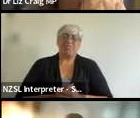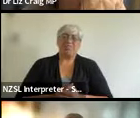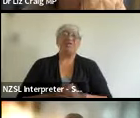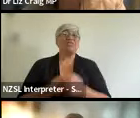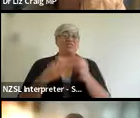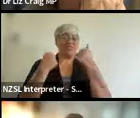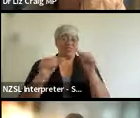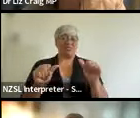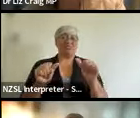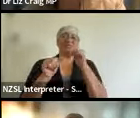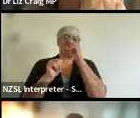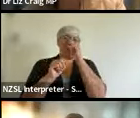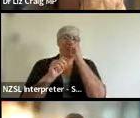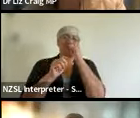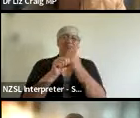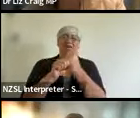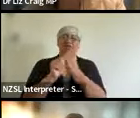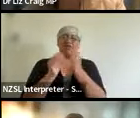acceptable.